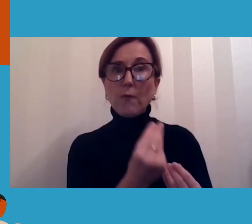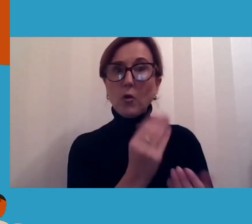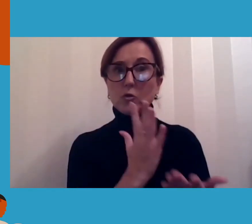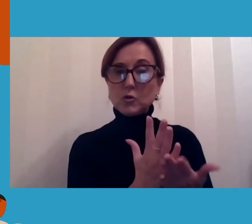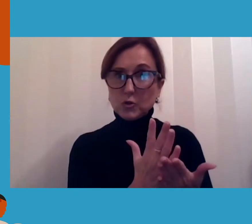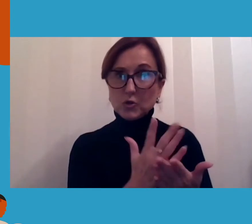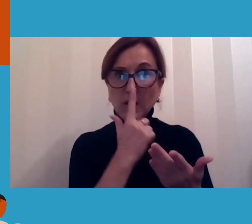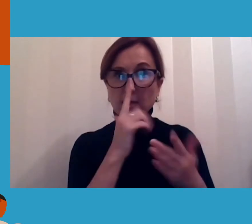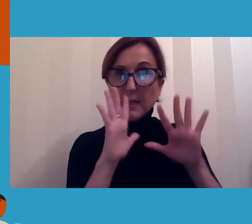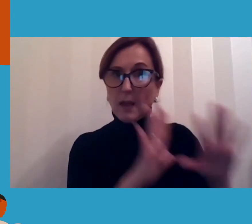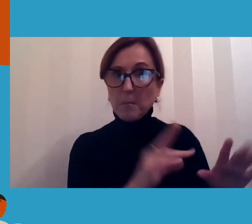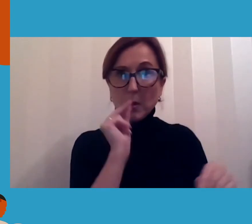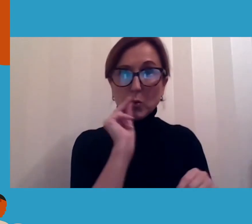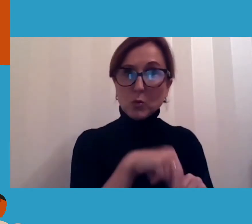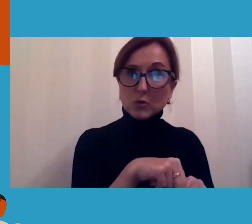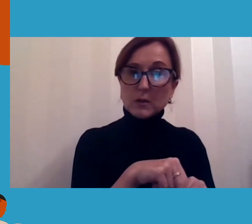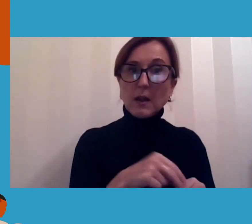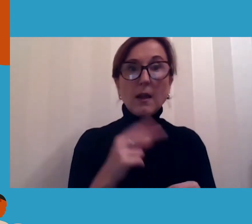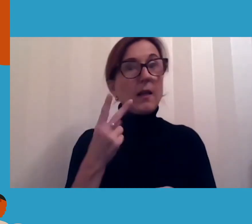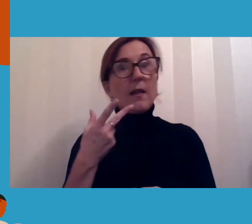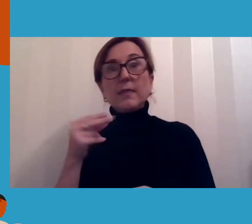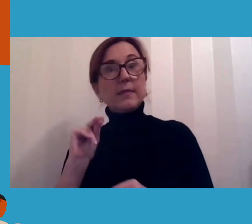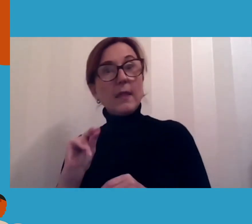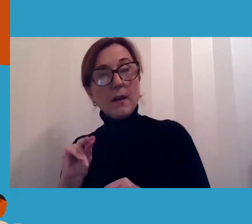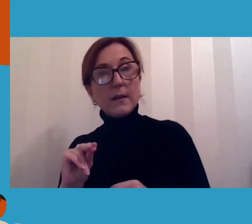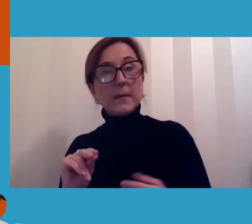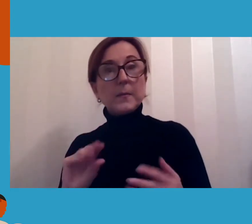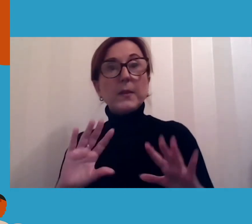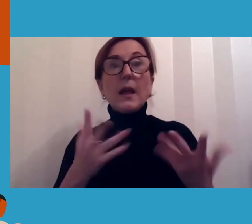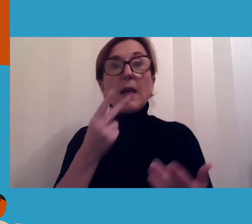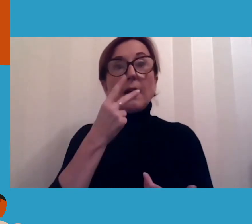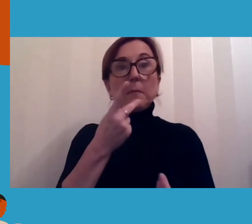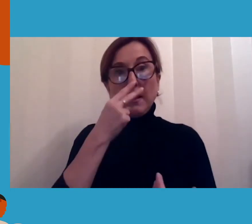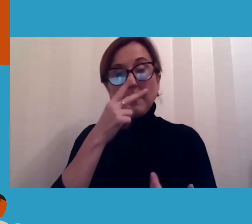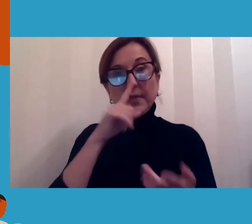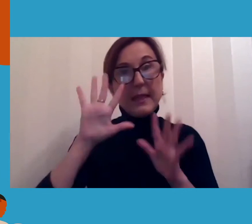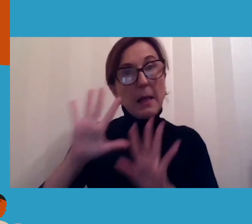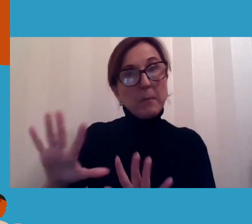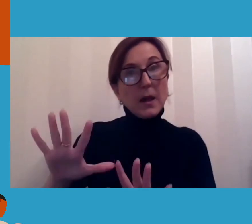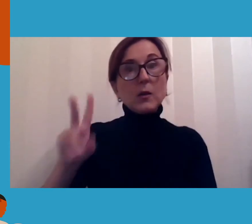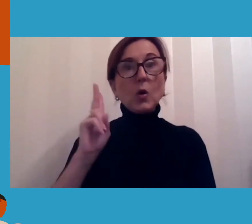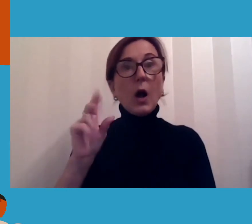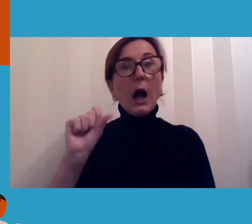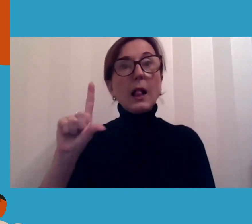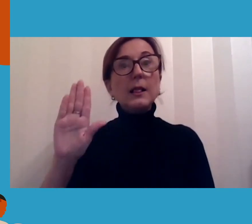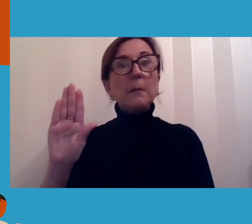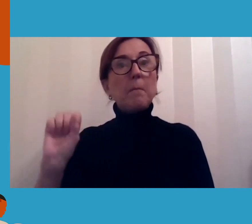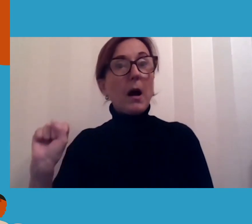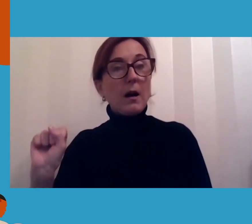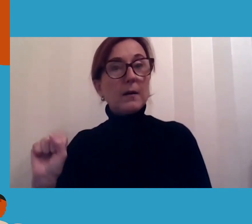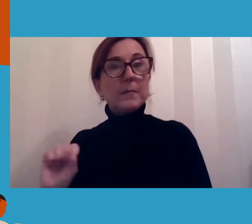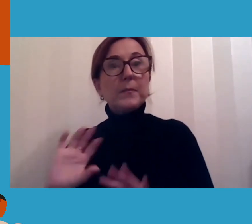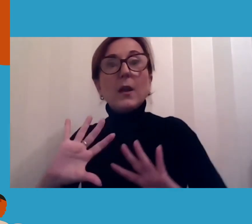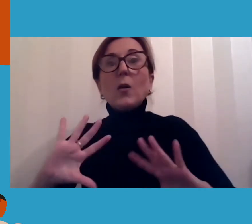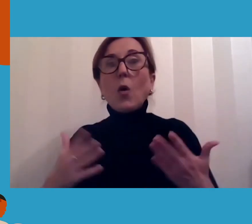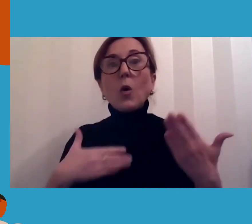We try to identify what could be considered as a hate speech and what hate